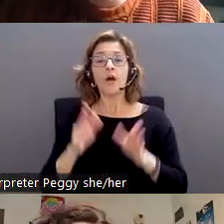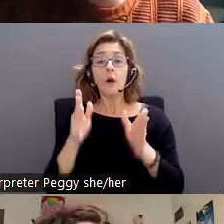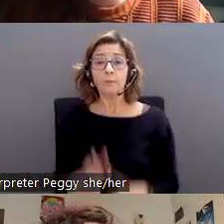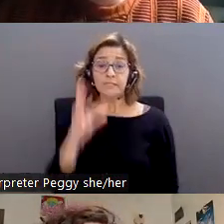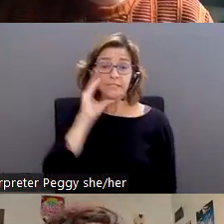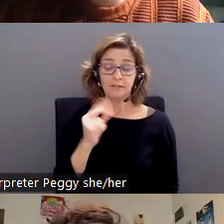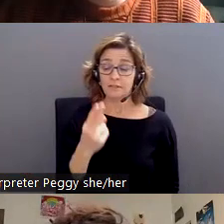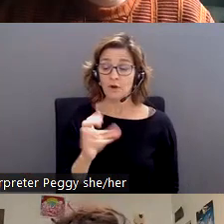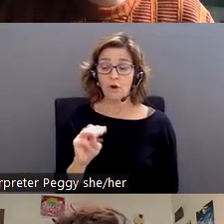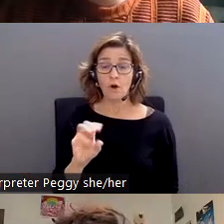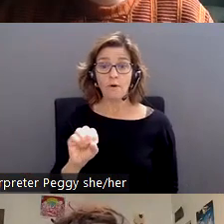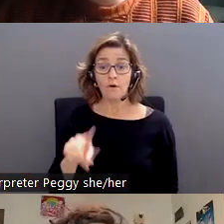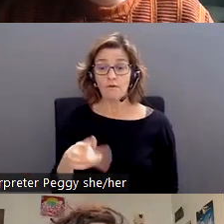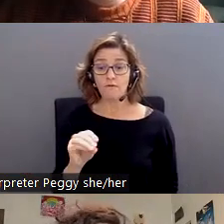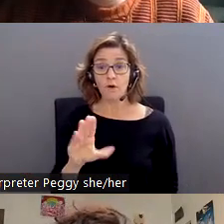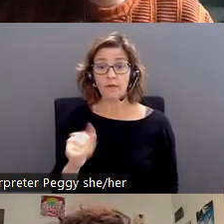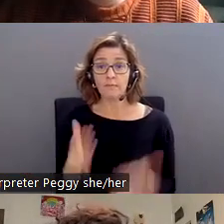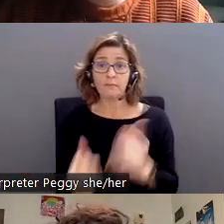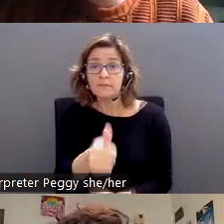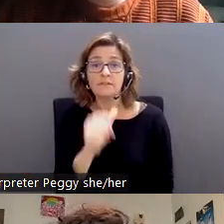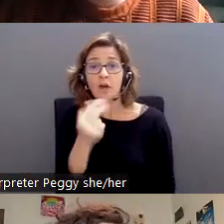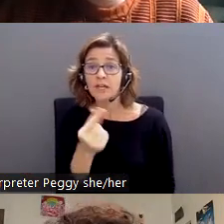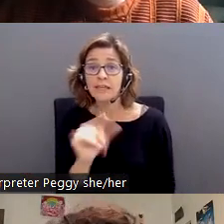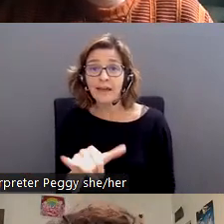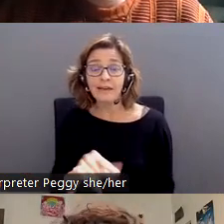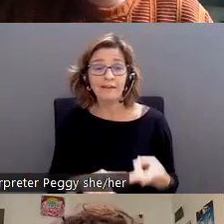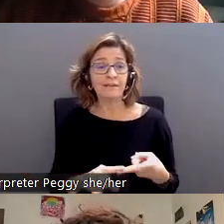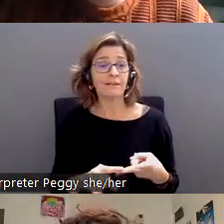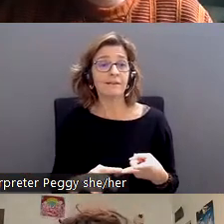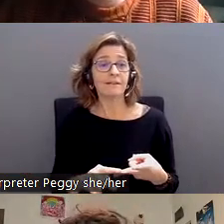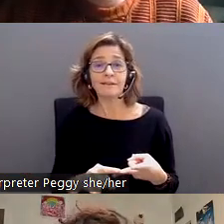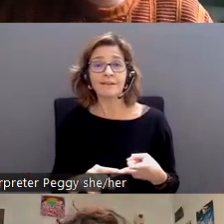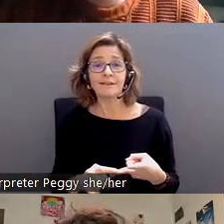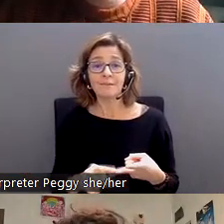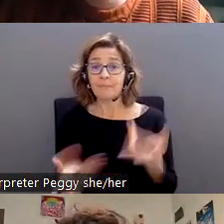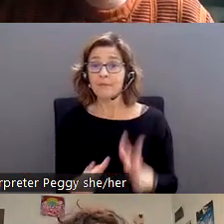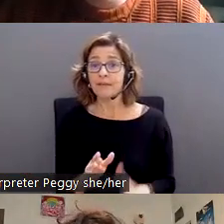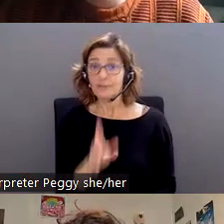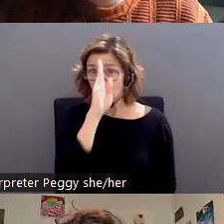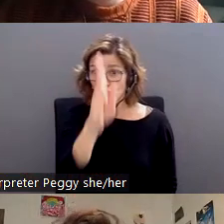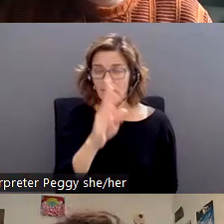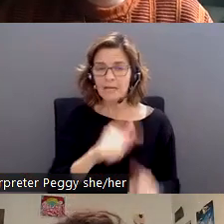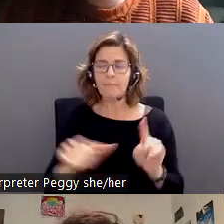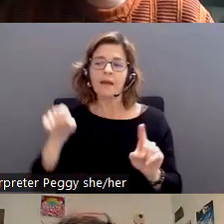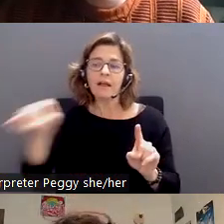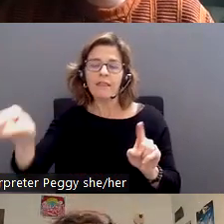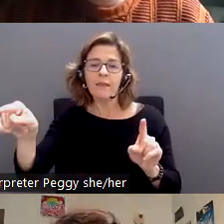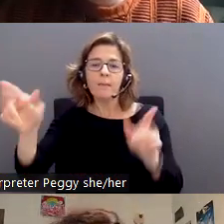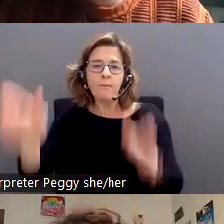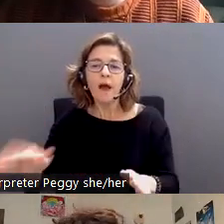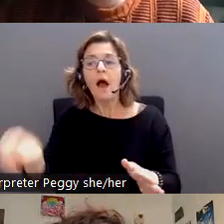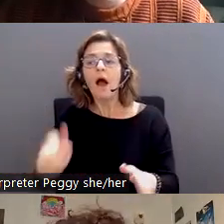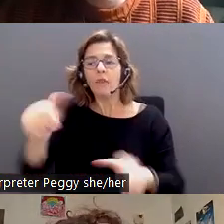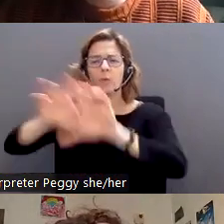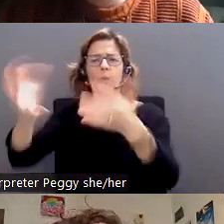be gay. People can experience homophobia and biphobia, even if they're straight, because of the expectation of the way that a gay person will show up in the